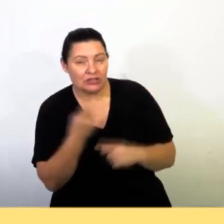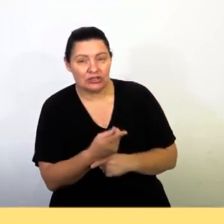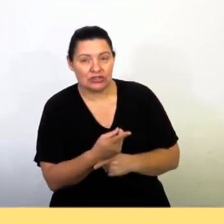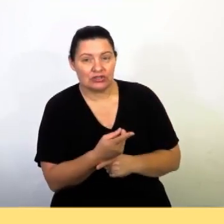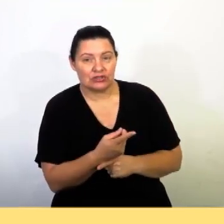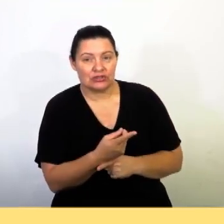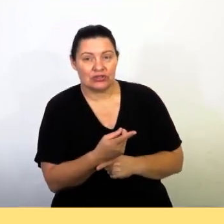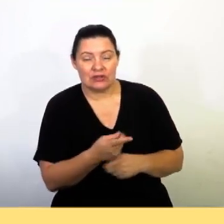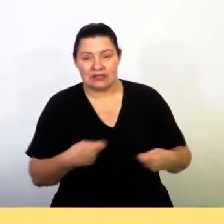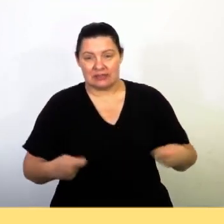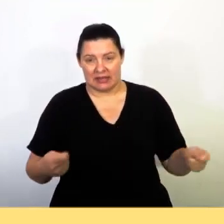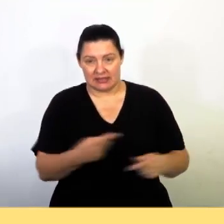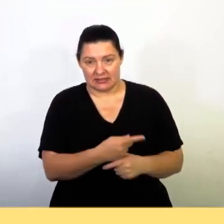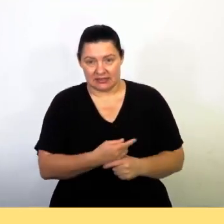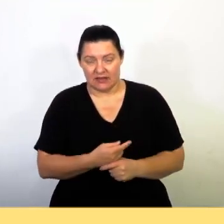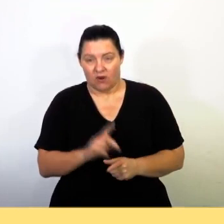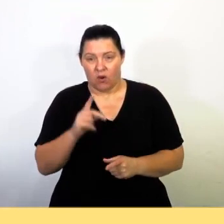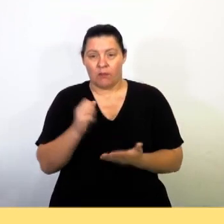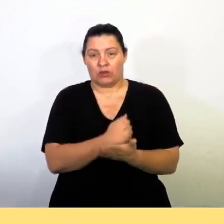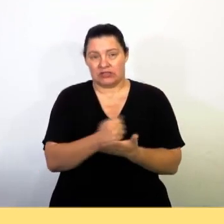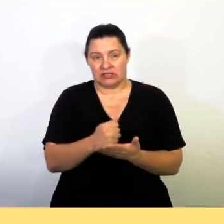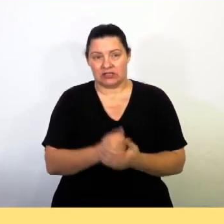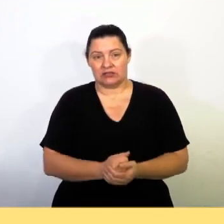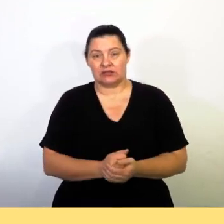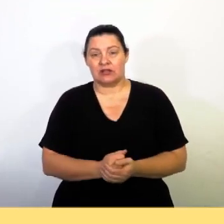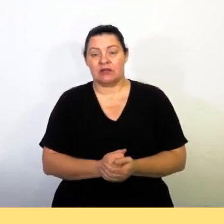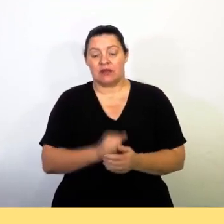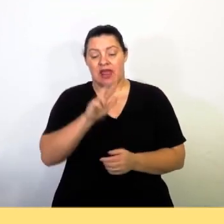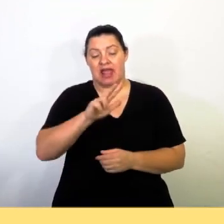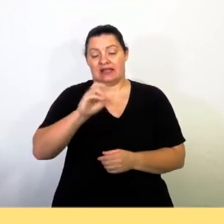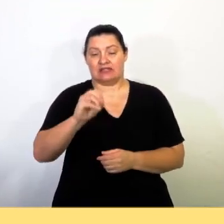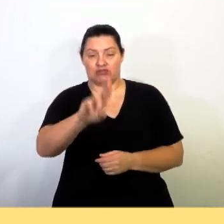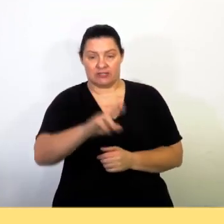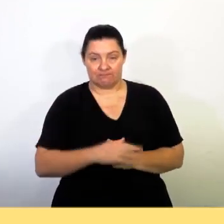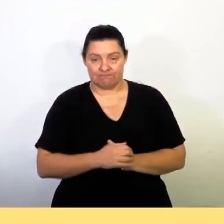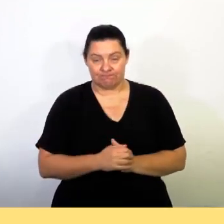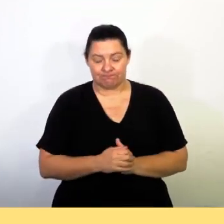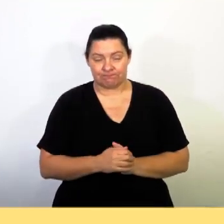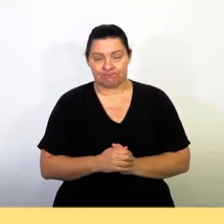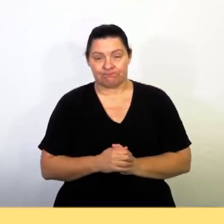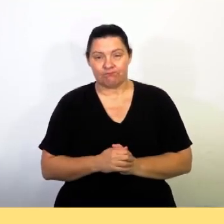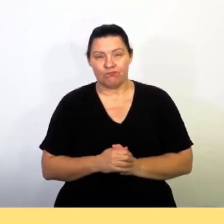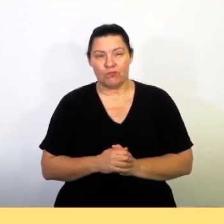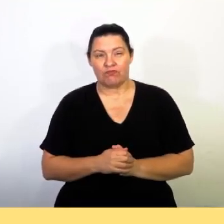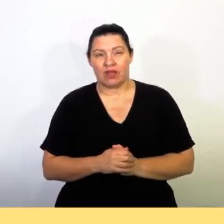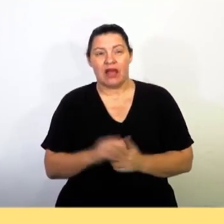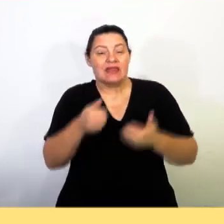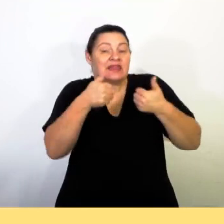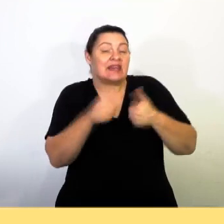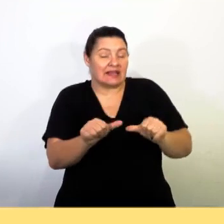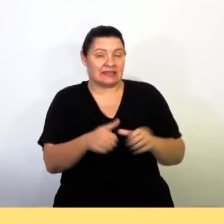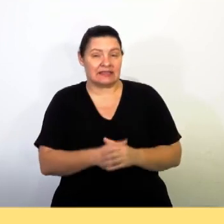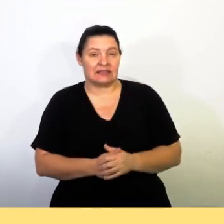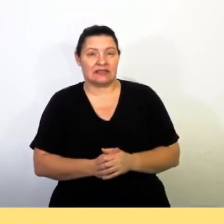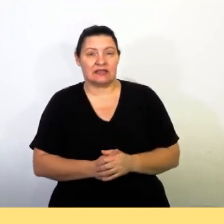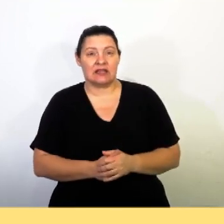much has been spent on postages. It is 80 rands. So I'm coming here to say 80 rands.